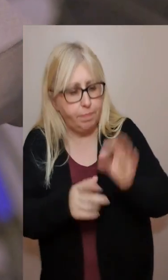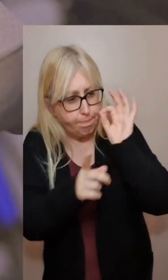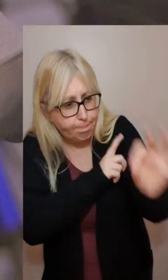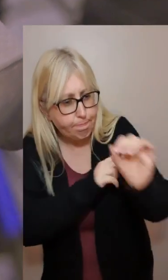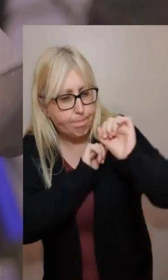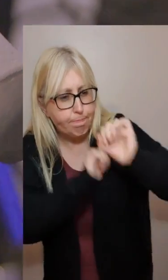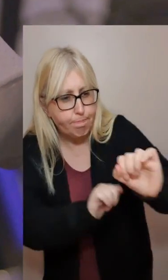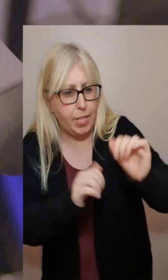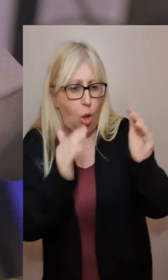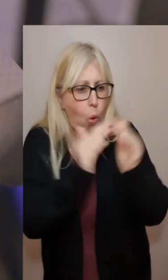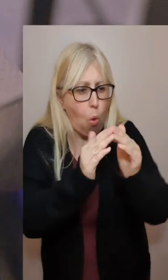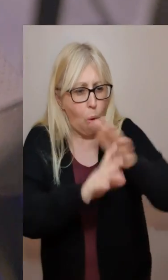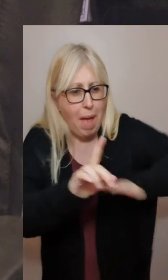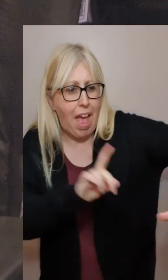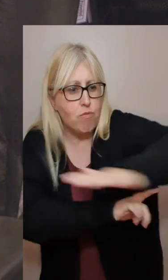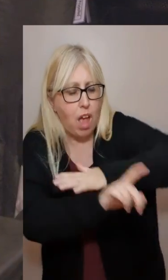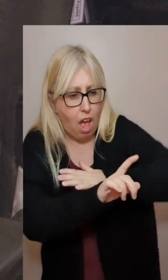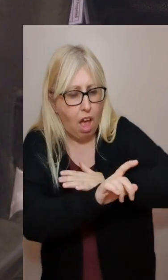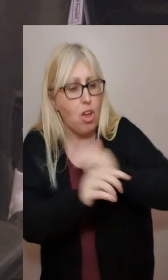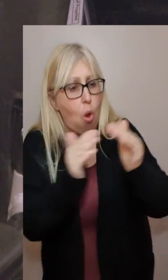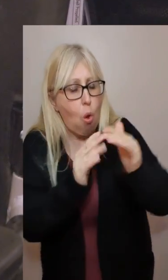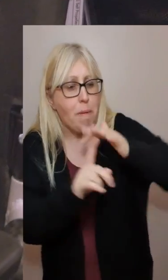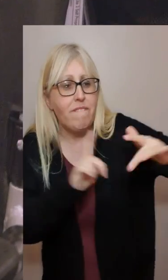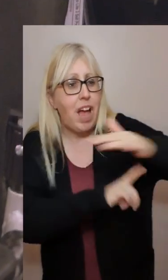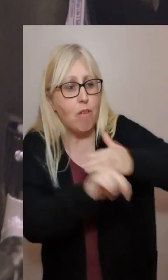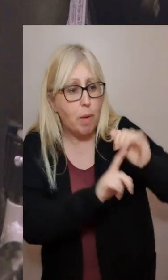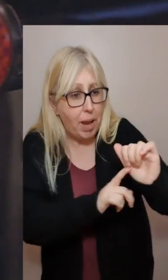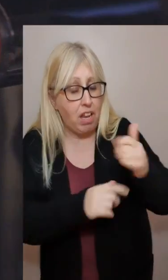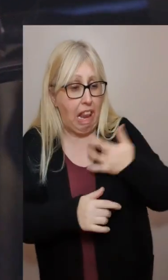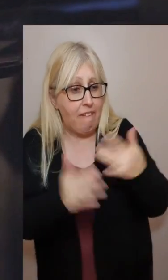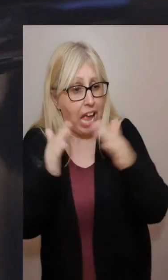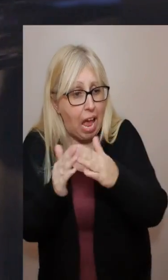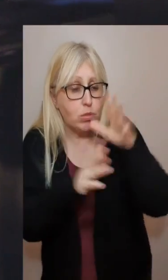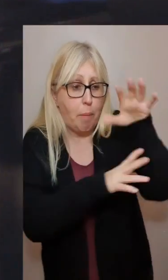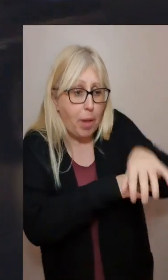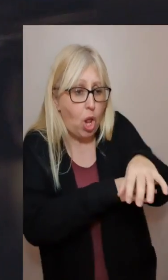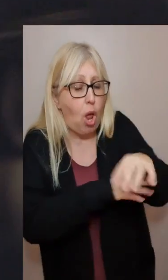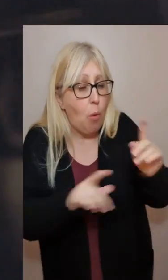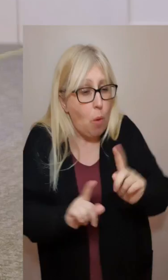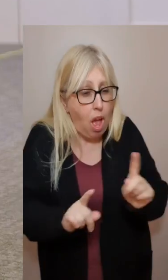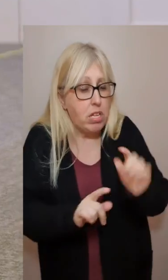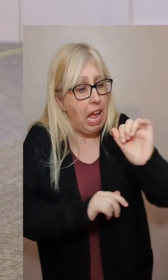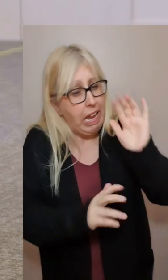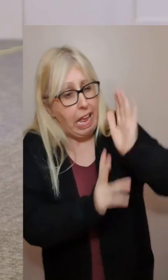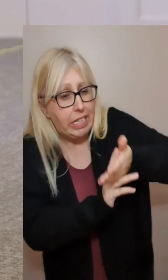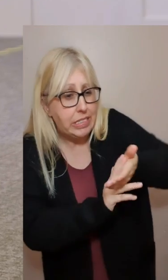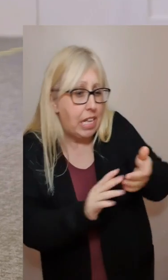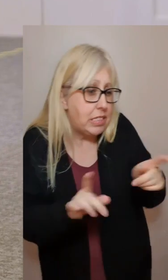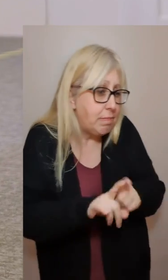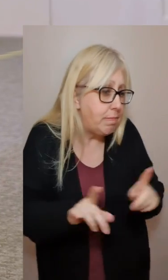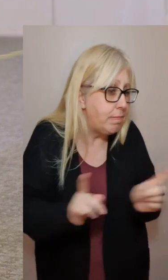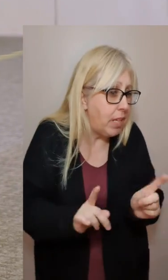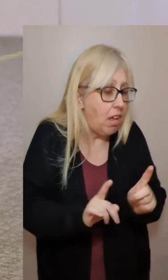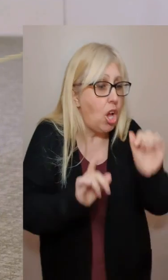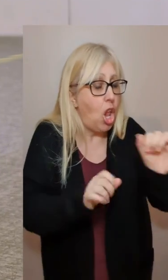client about their home area, the home environment, whether they live in a house or a bungalow, and what the access is like, and what their